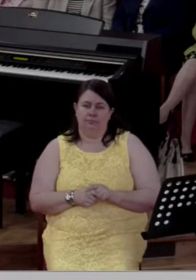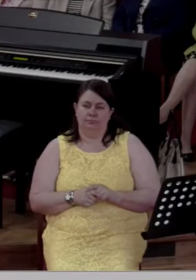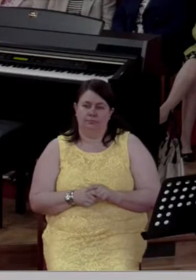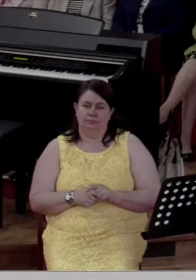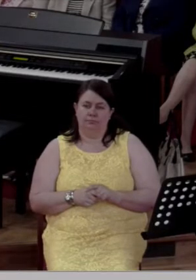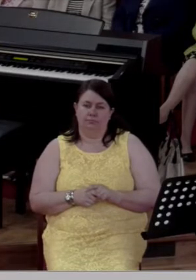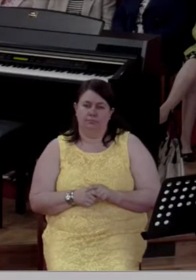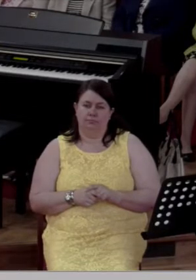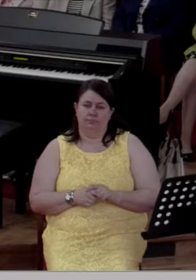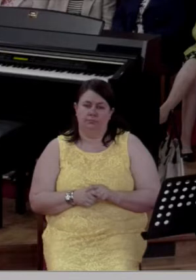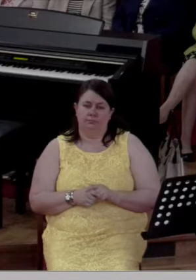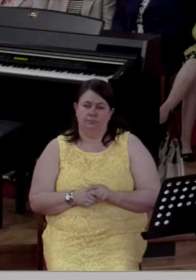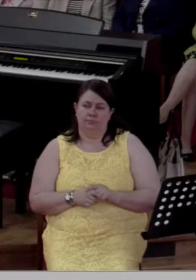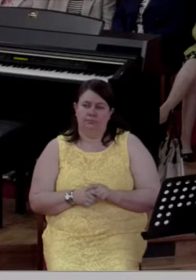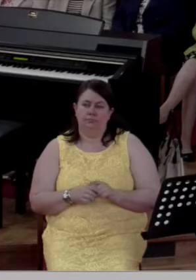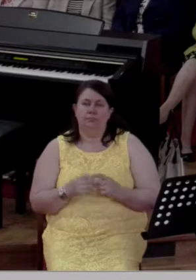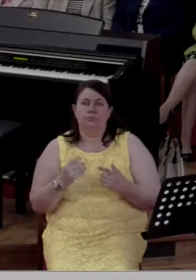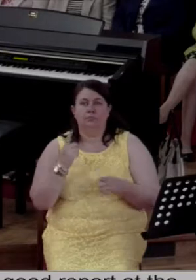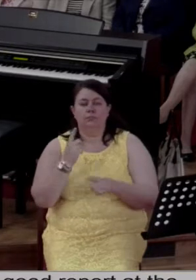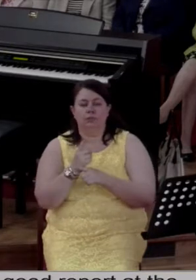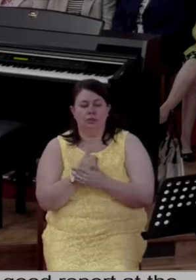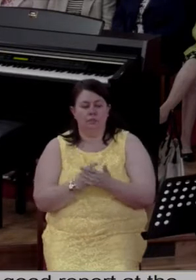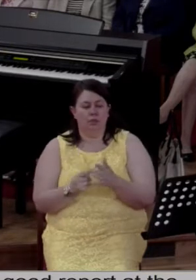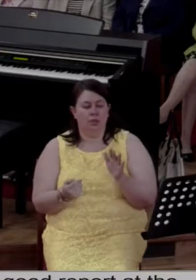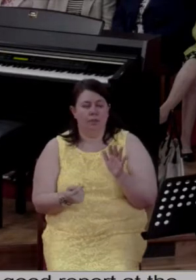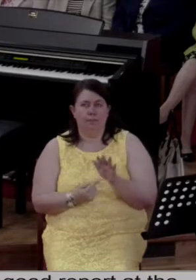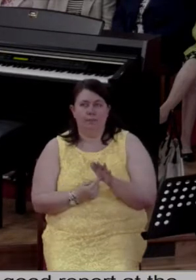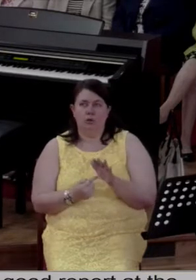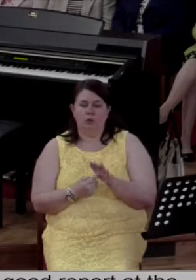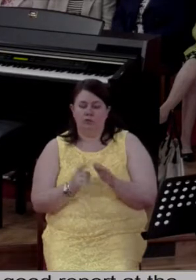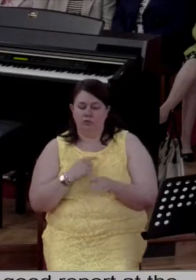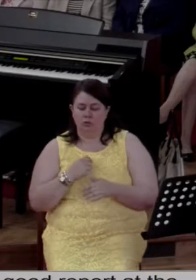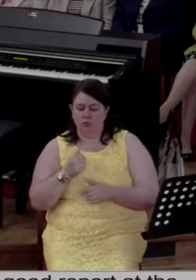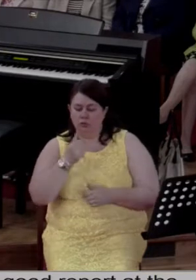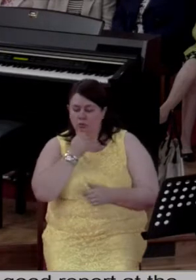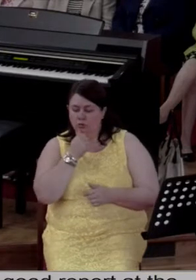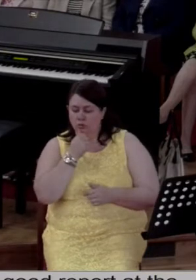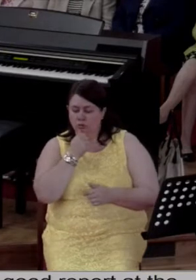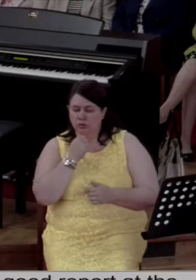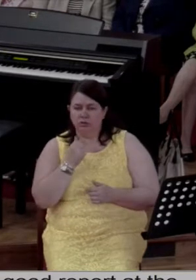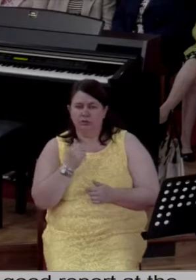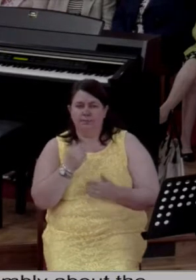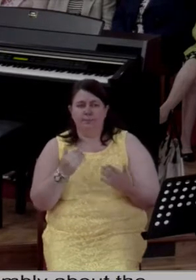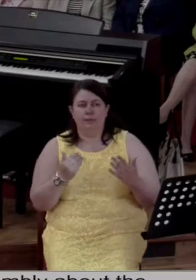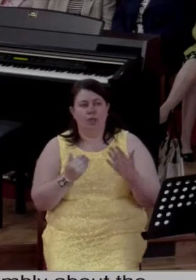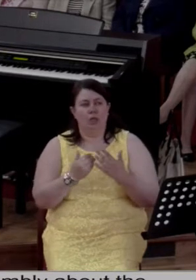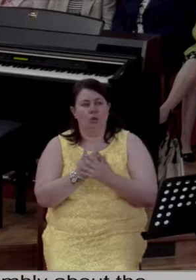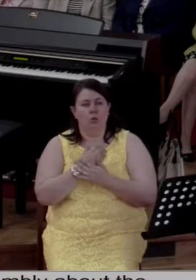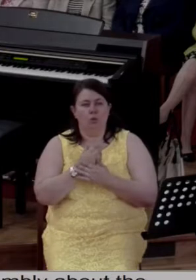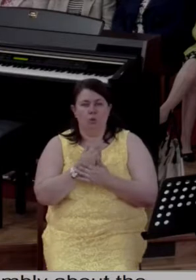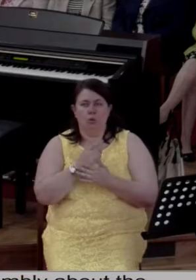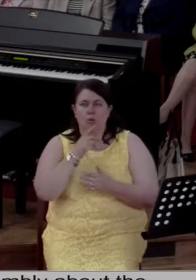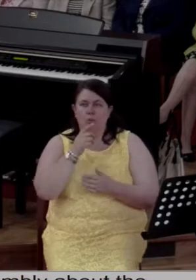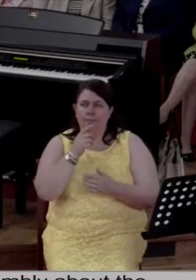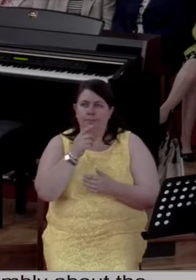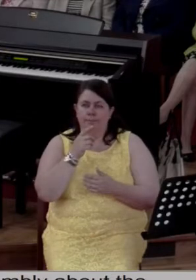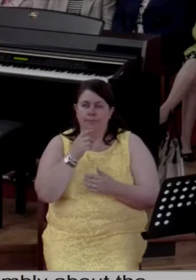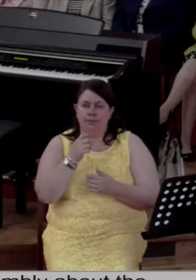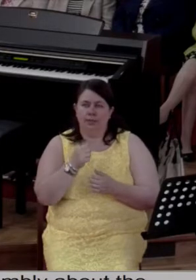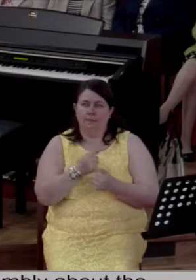And we were talking about the importance of using renewables like solar power